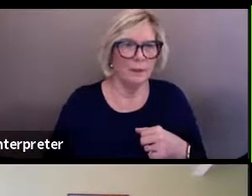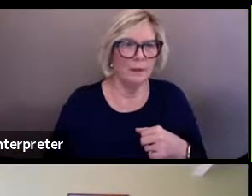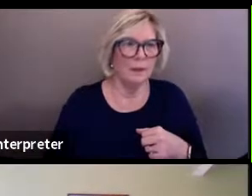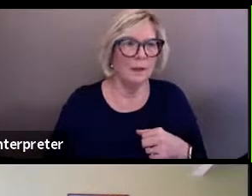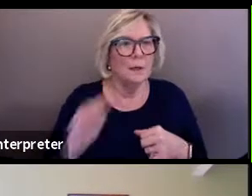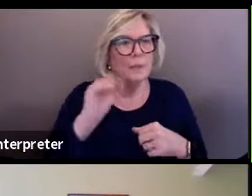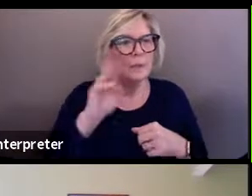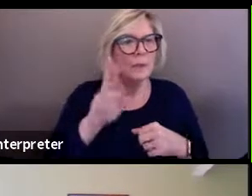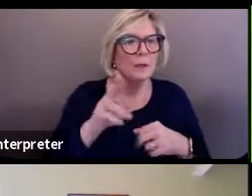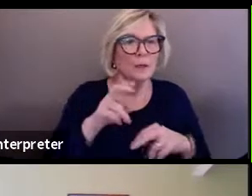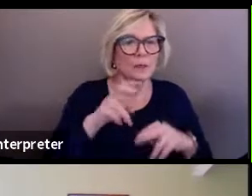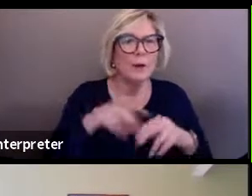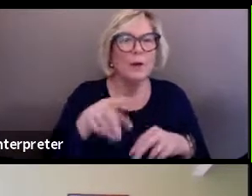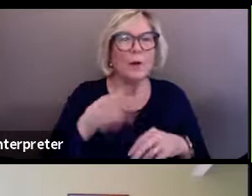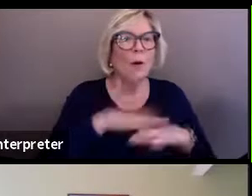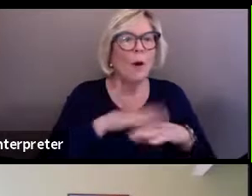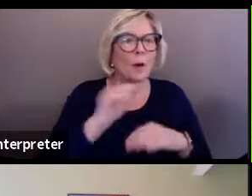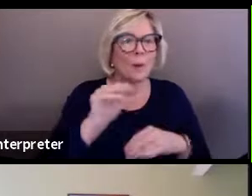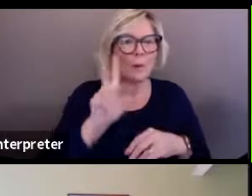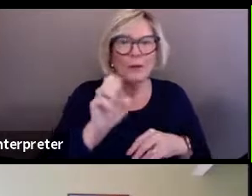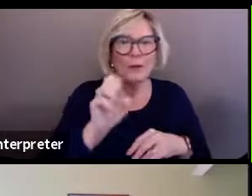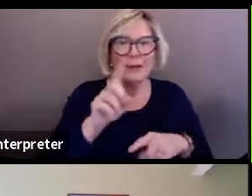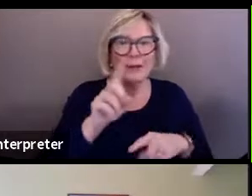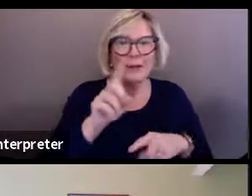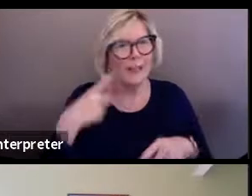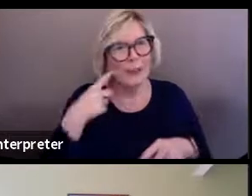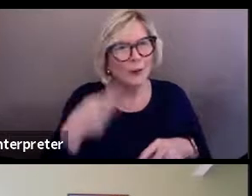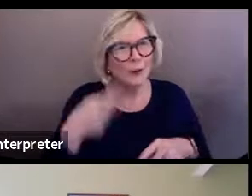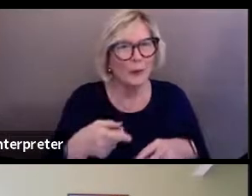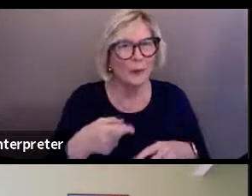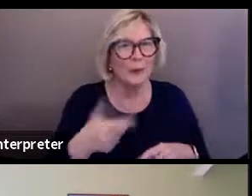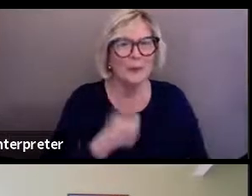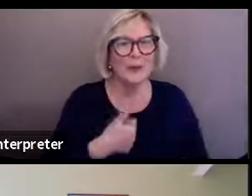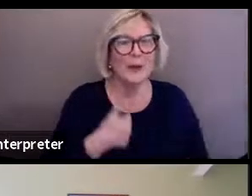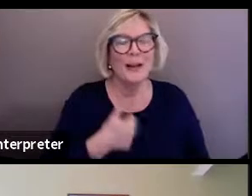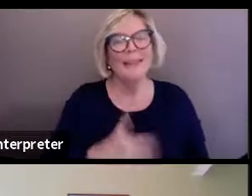Mr. Chair, you're You have to unmute, Mr. Chair. Sorry.